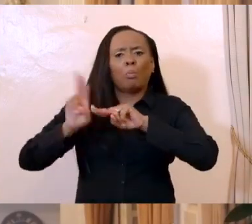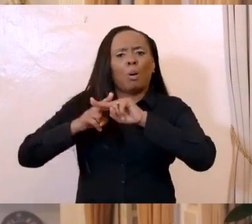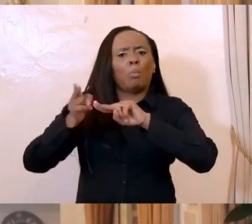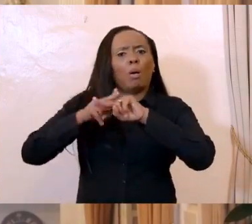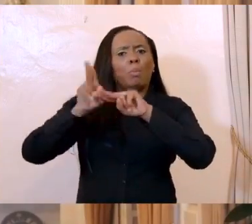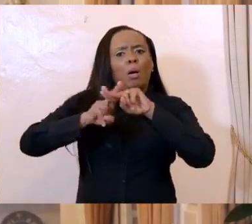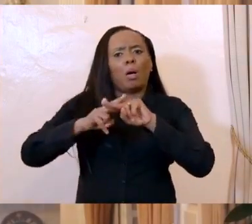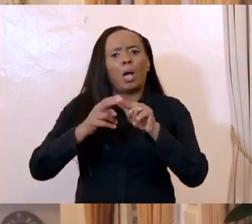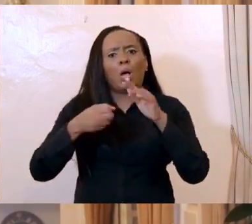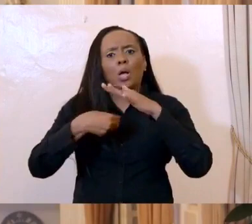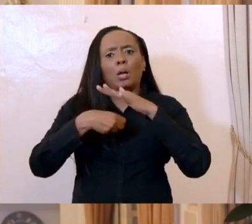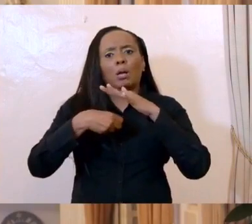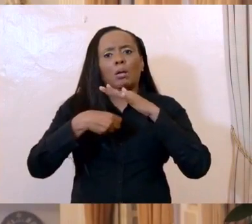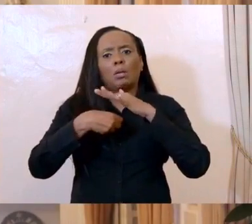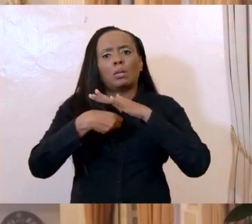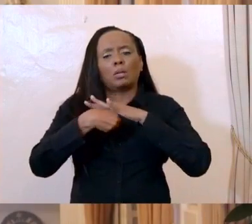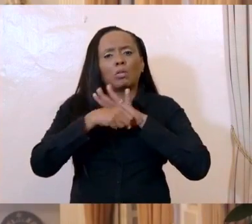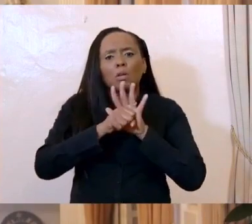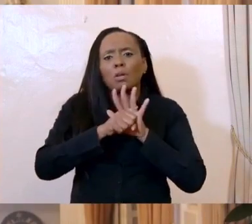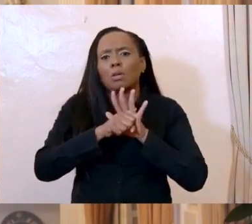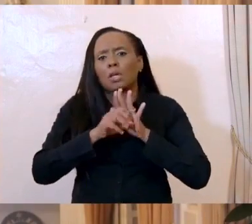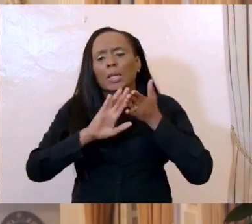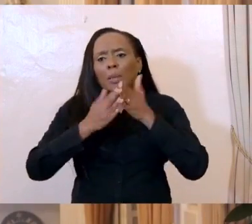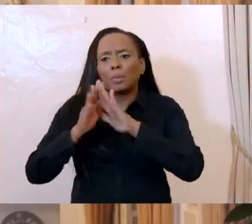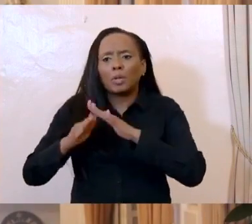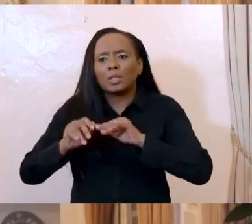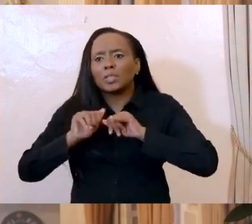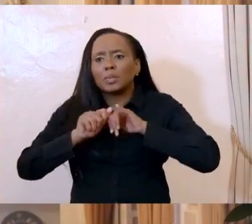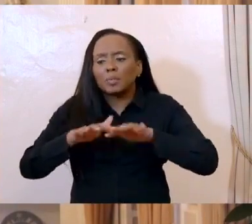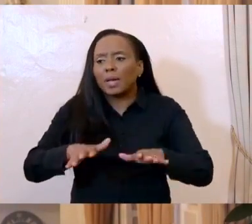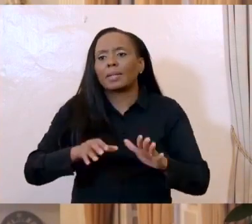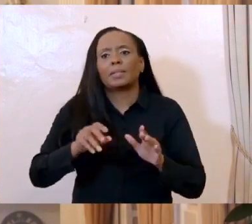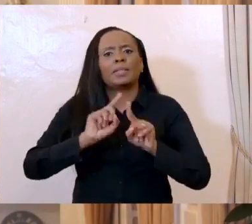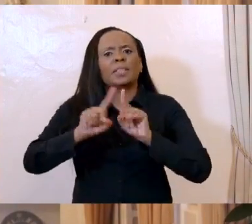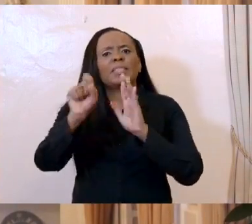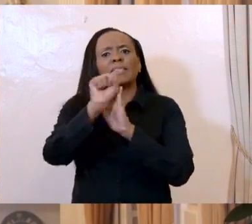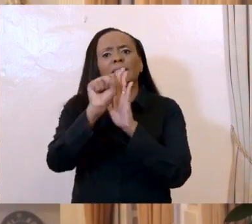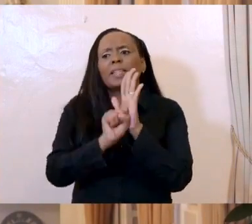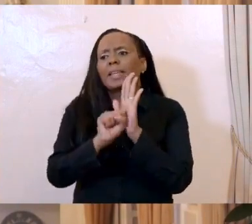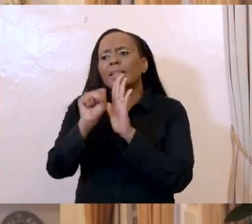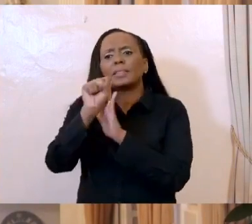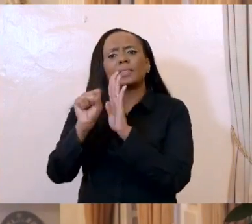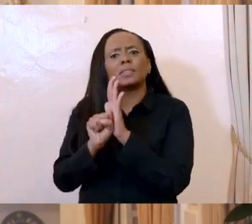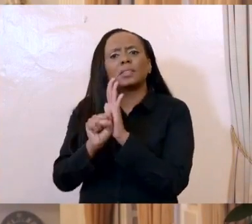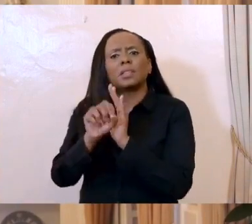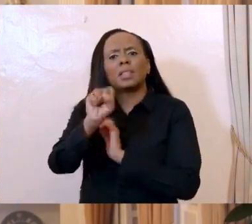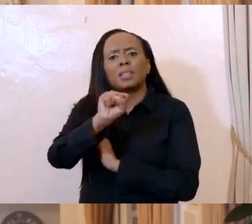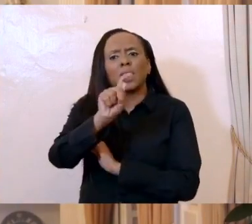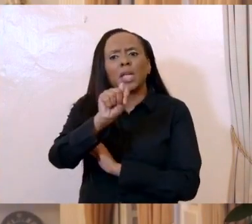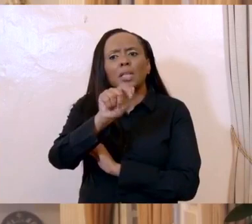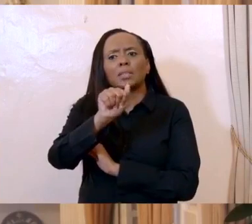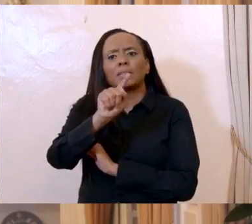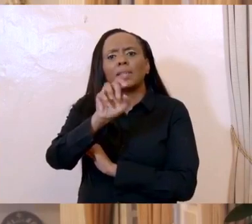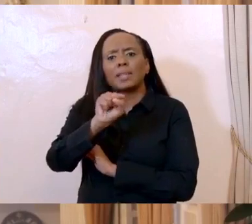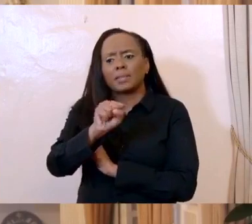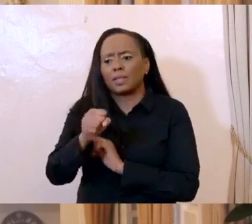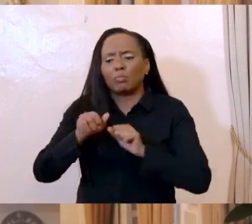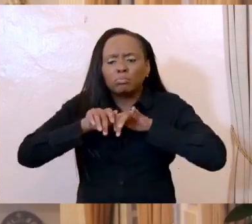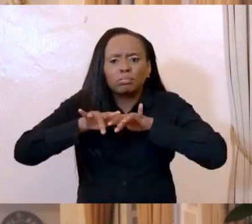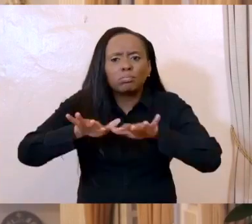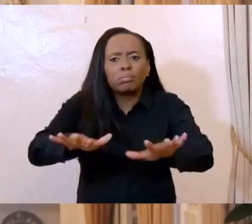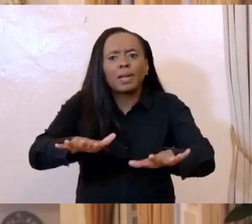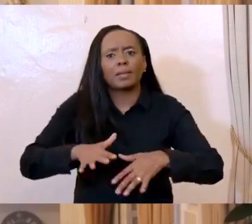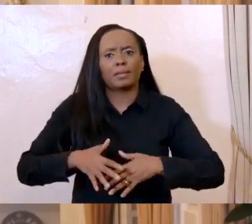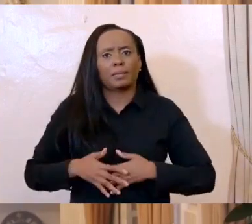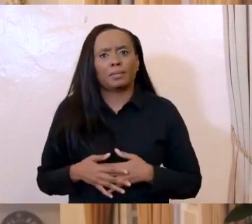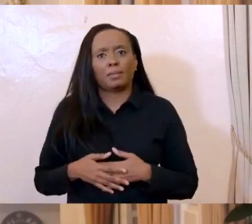spread, interstate spread, all kinds of spread before this variant was announced. And also the fact that the